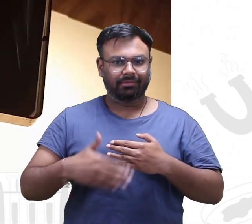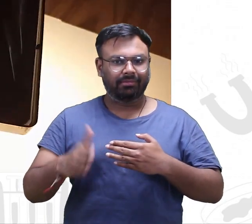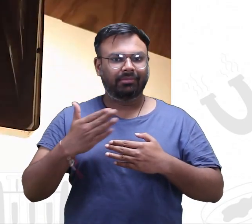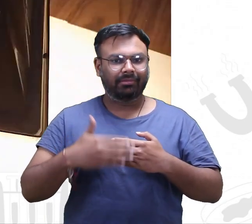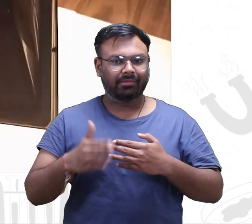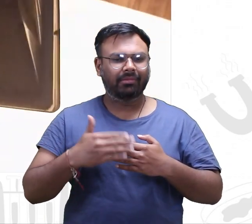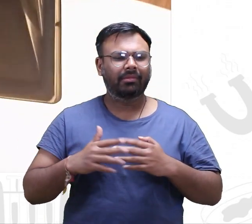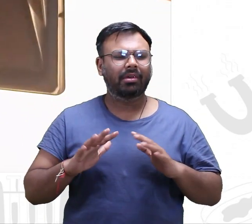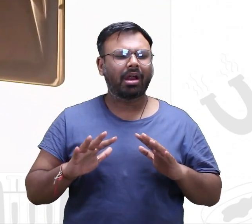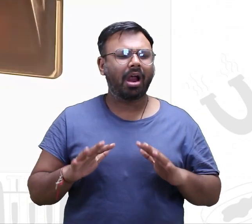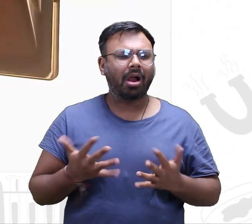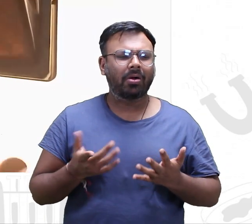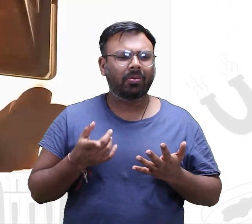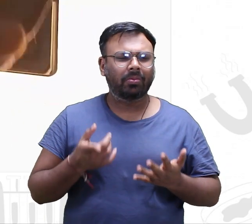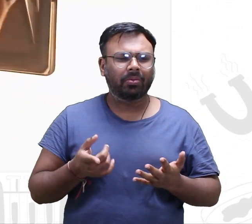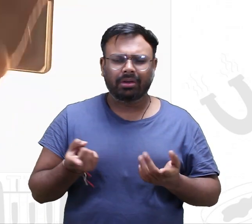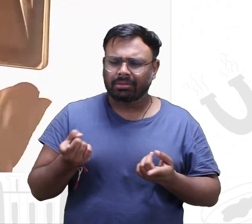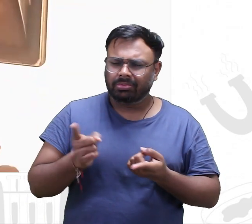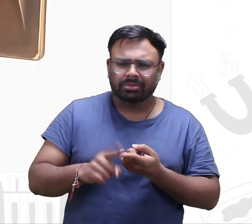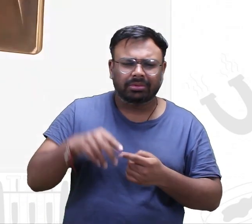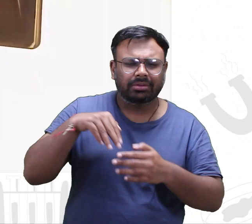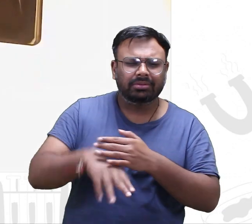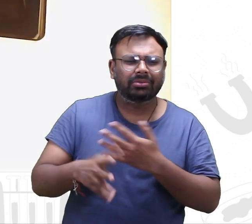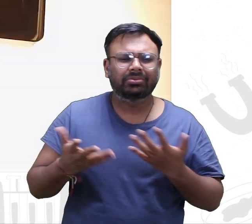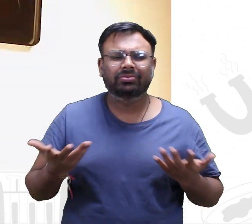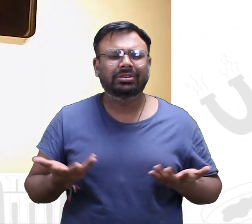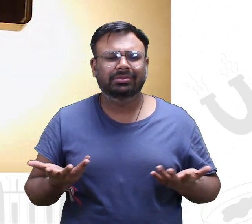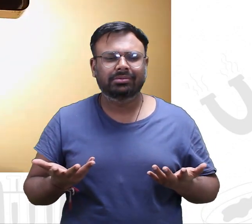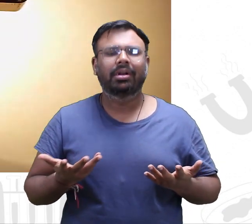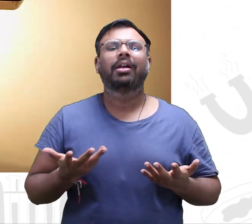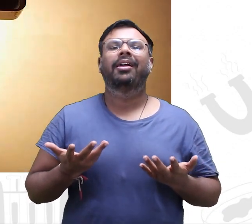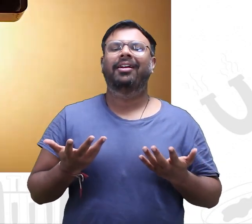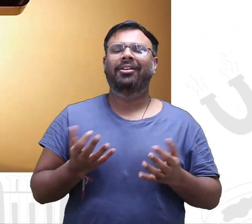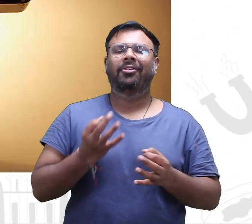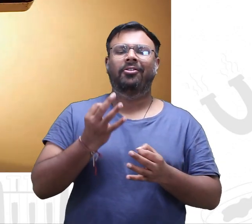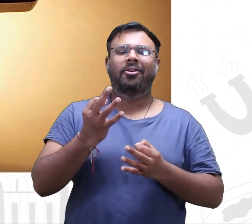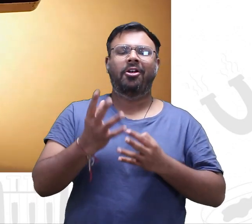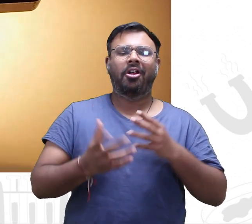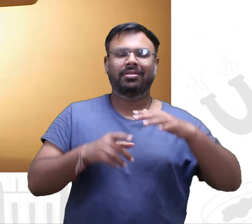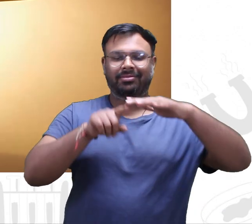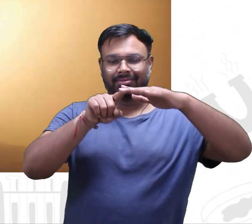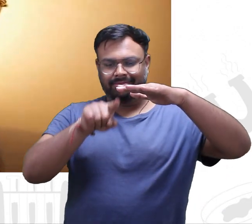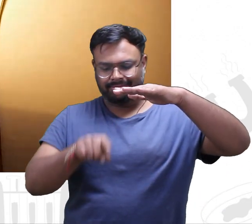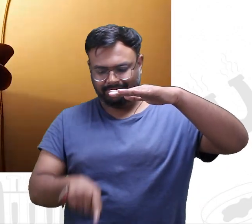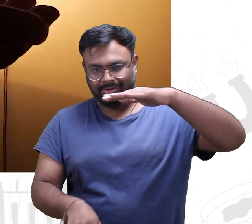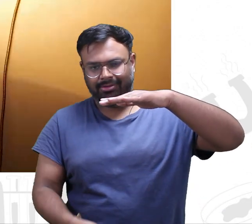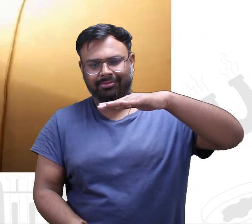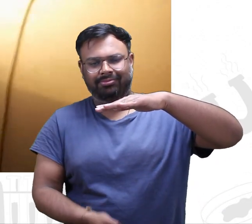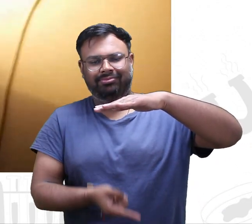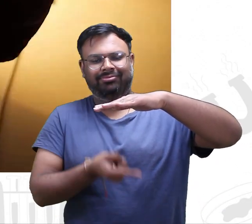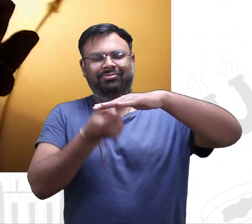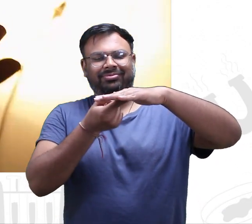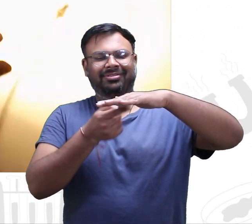and also goes on. How this happens? Heat is being transferred from the halogen bulb